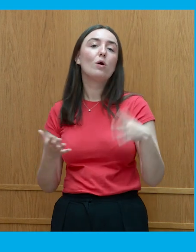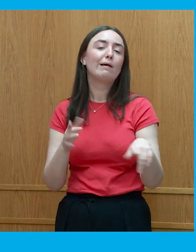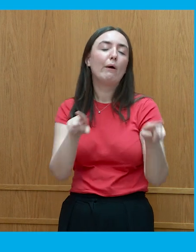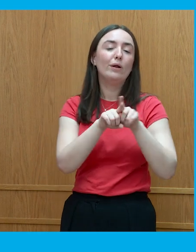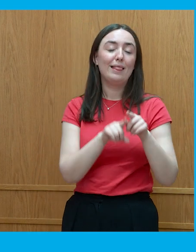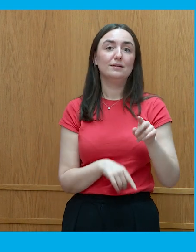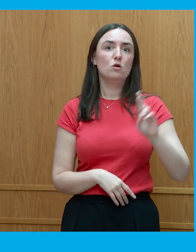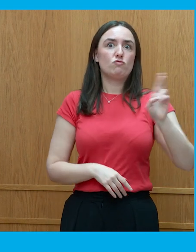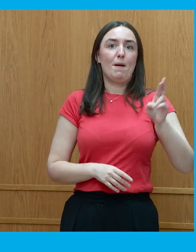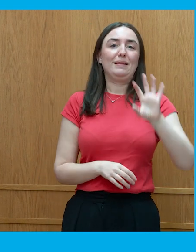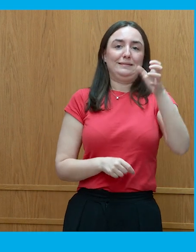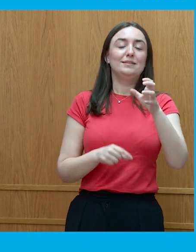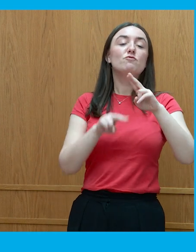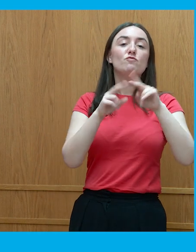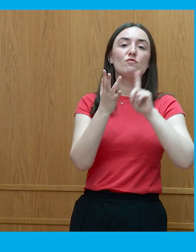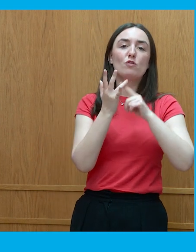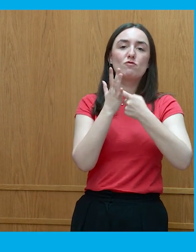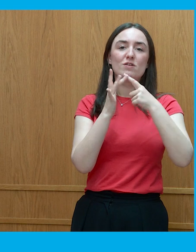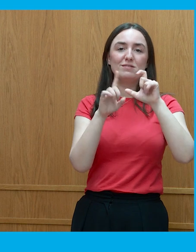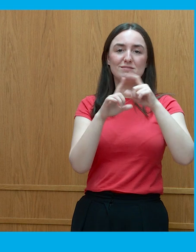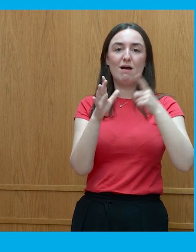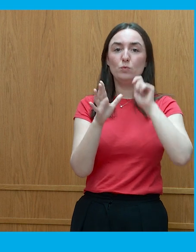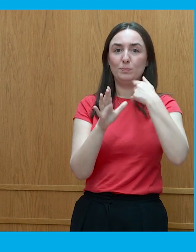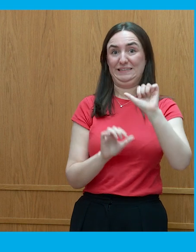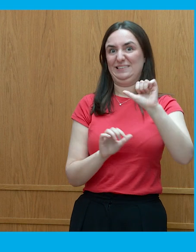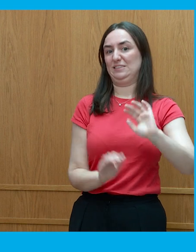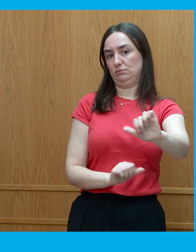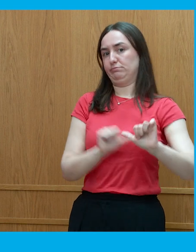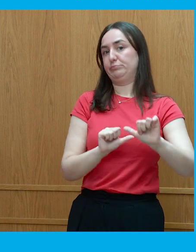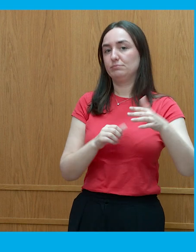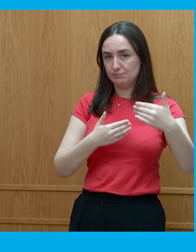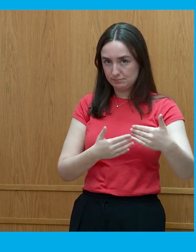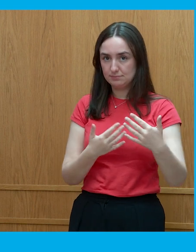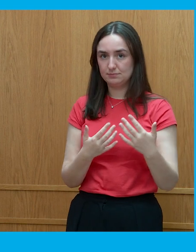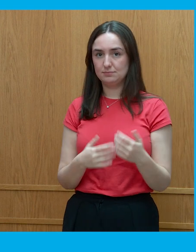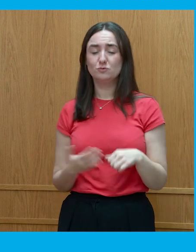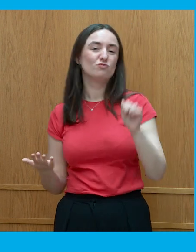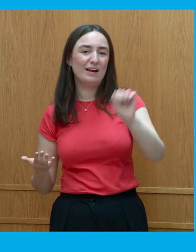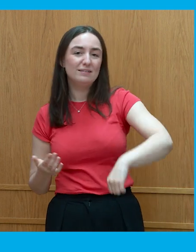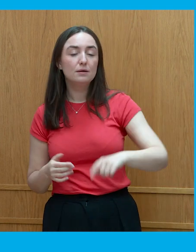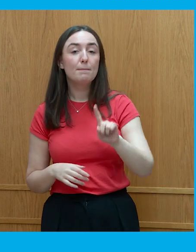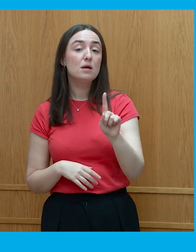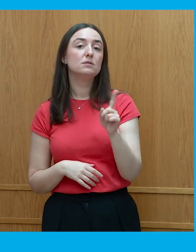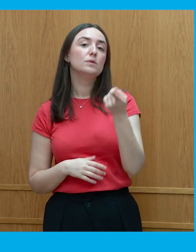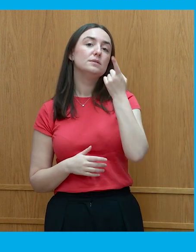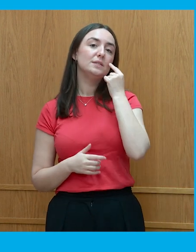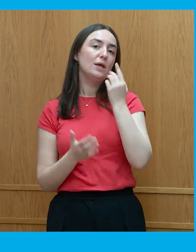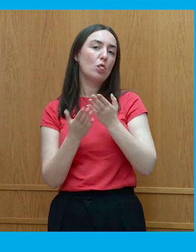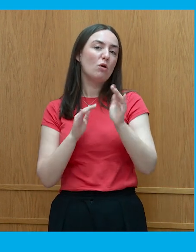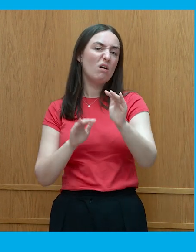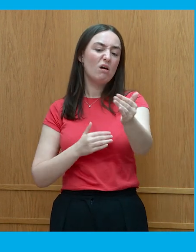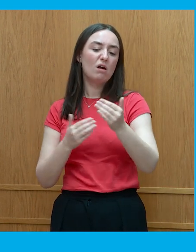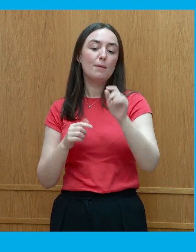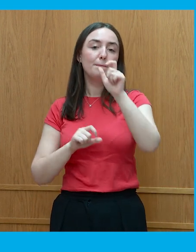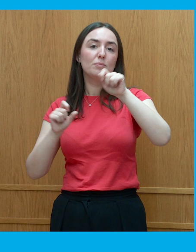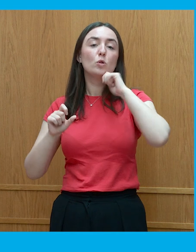don't, but that's going to be adjudicated over the next couple elections until it reaches some kind of stasis, and then people kind of debate